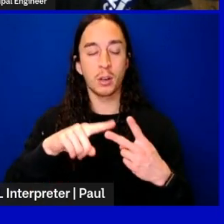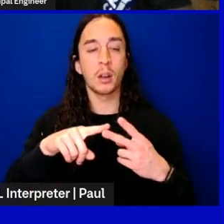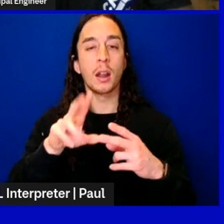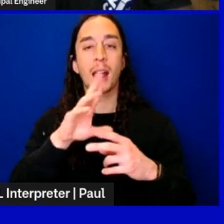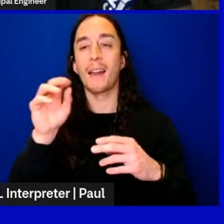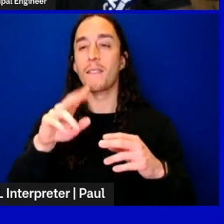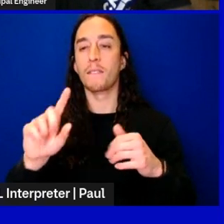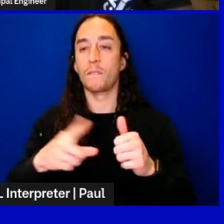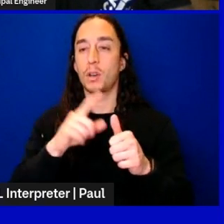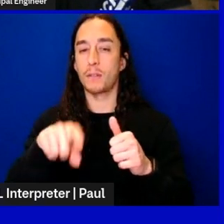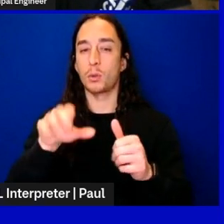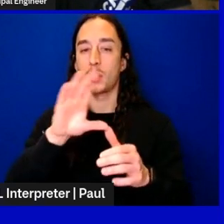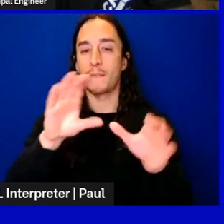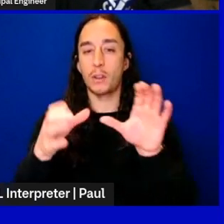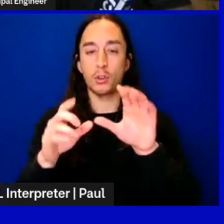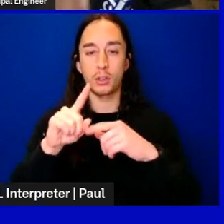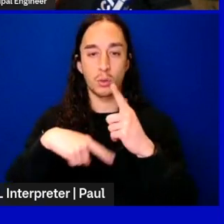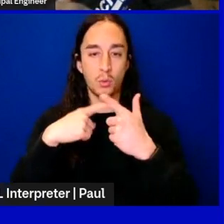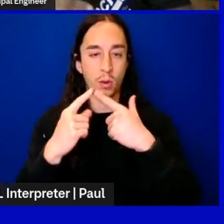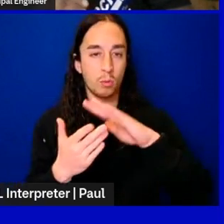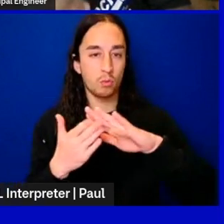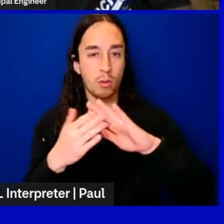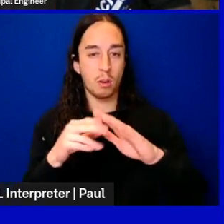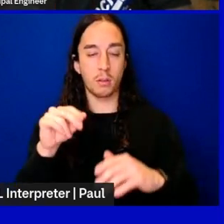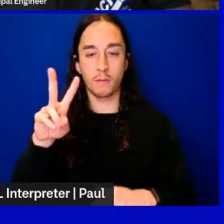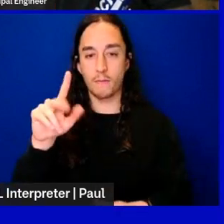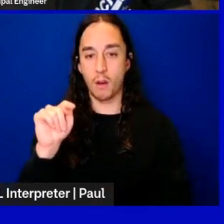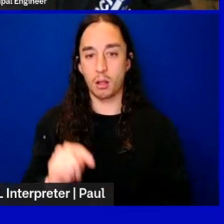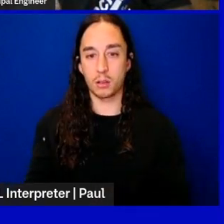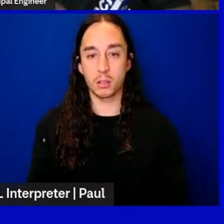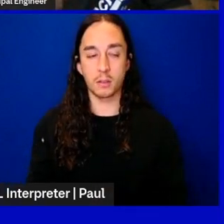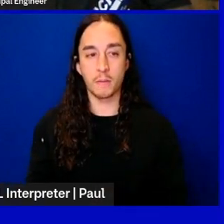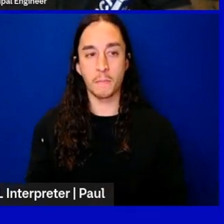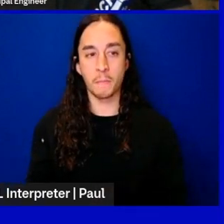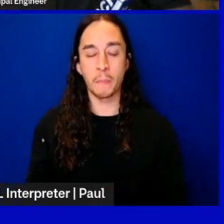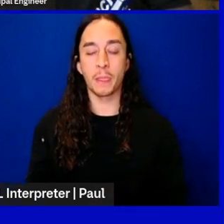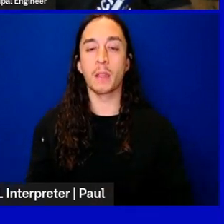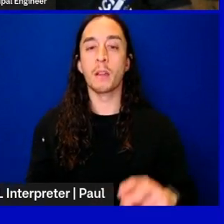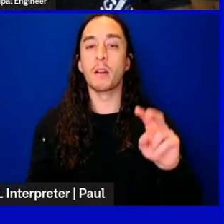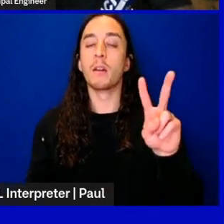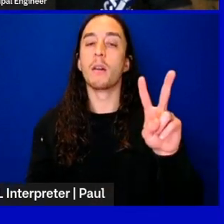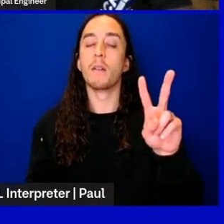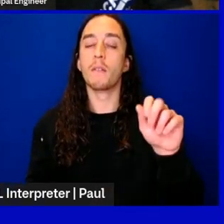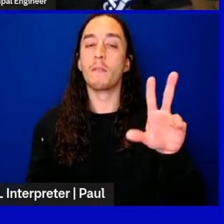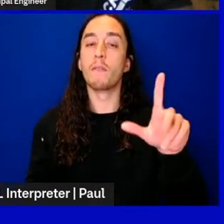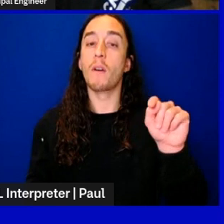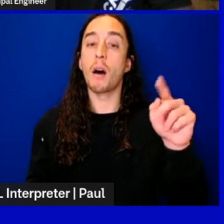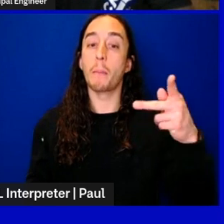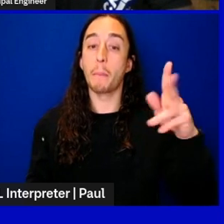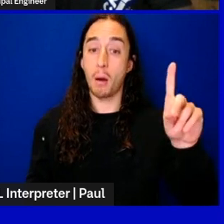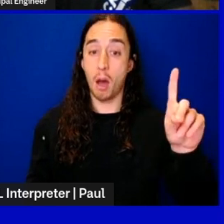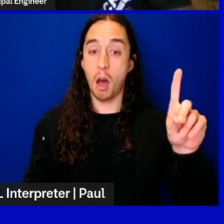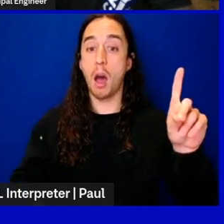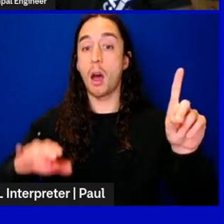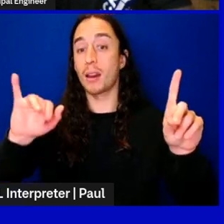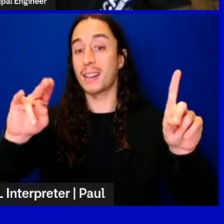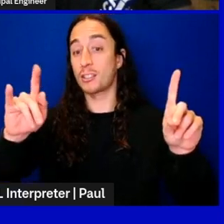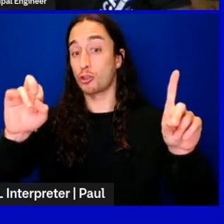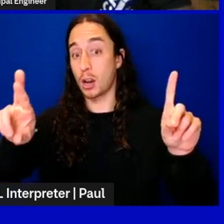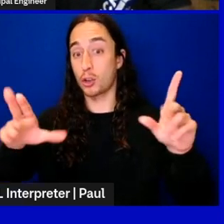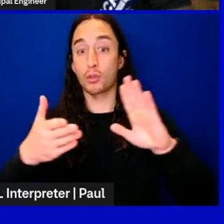configuration as soon as a Vault is running. Once a Vault pod and Vault injector are in the running state, but we need to initialize